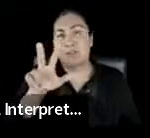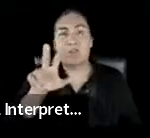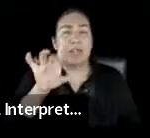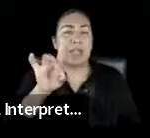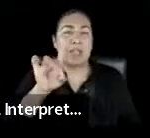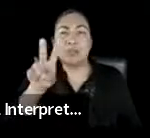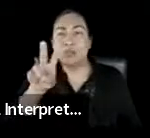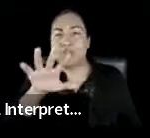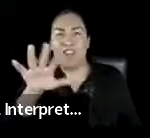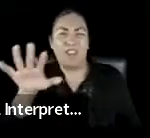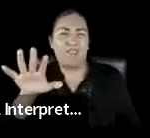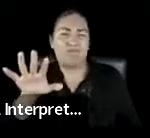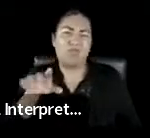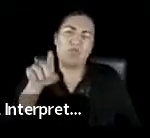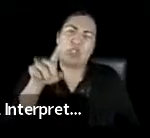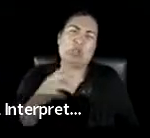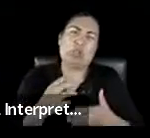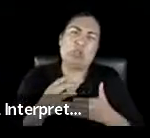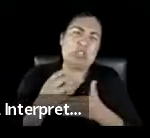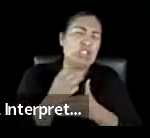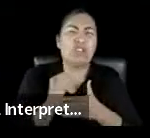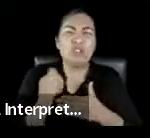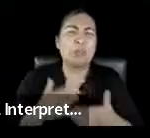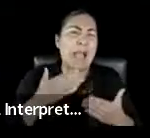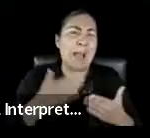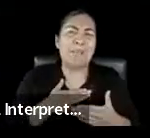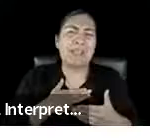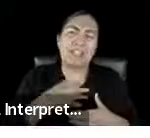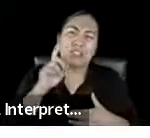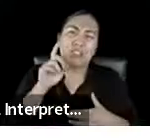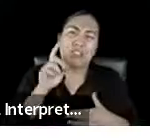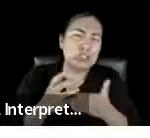1-800-273-8255. You deserve to be happy, and you deserve to get help.